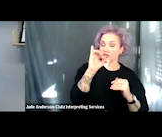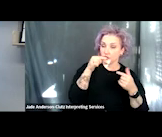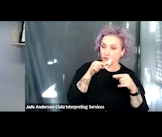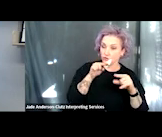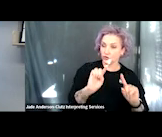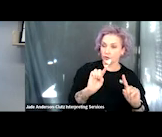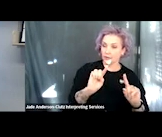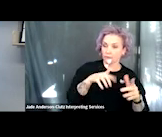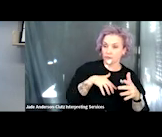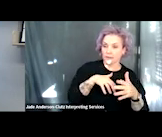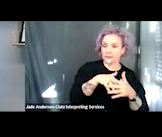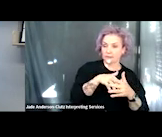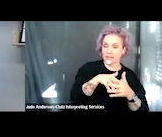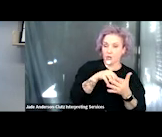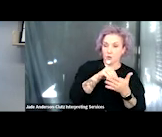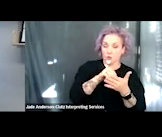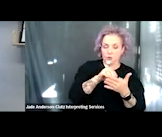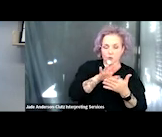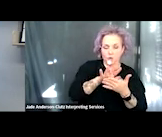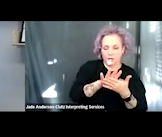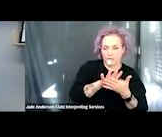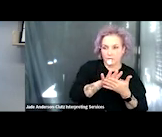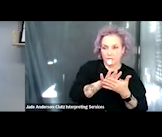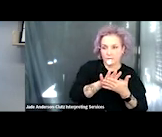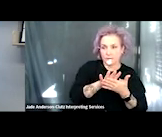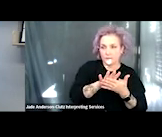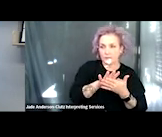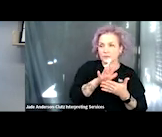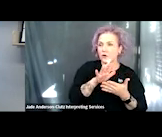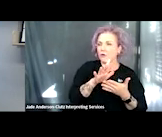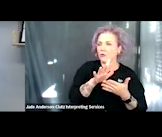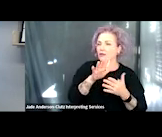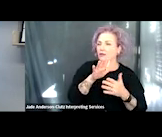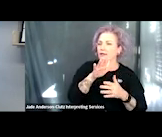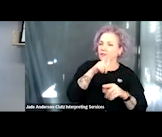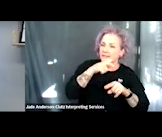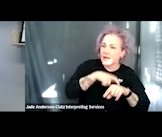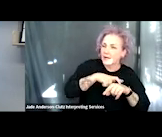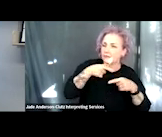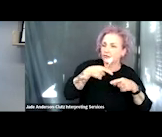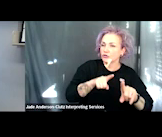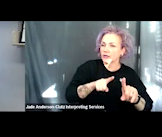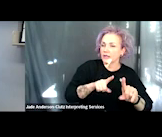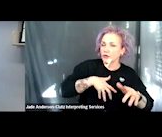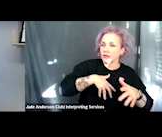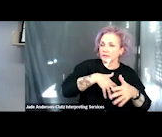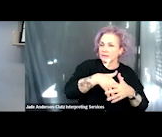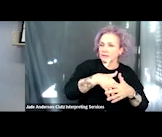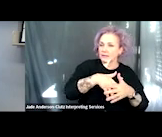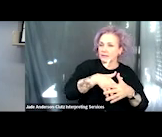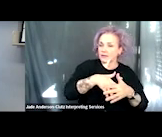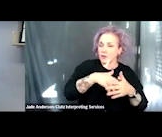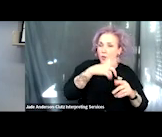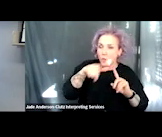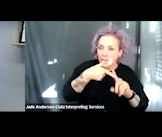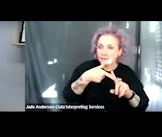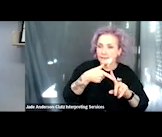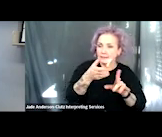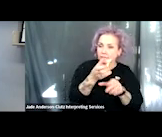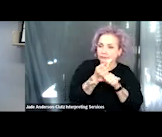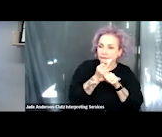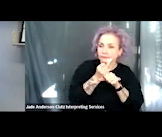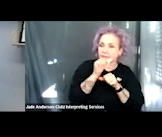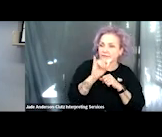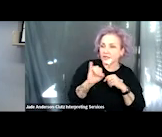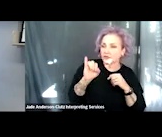and when they were pregnant and having an infection. So in this case, we get a little bit more specific because now we know they could have had